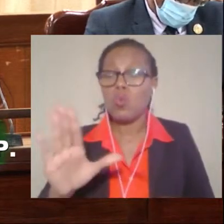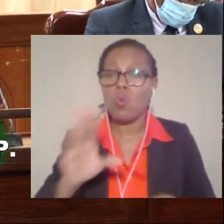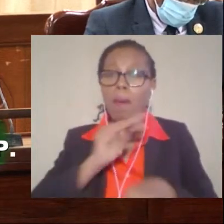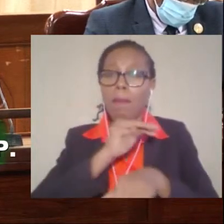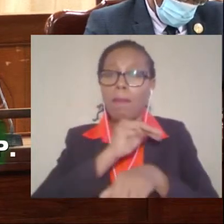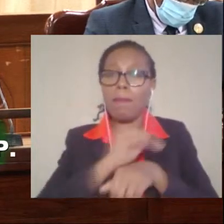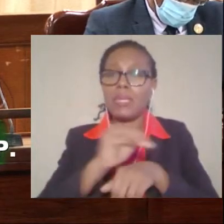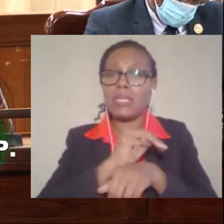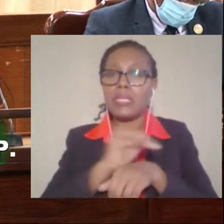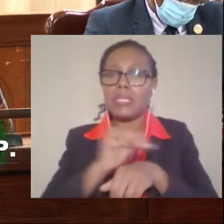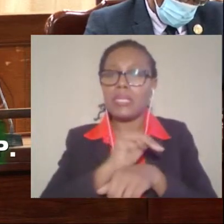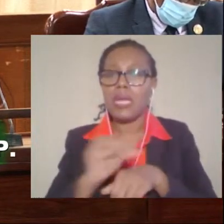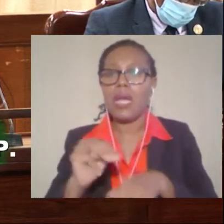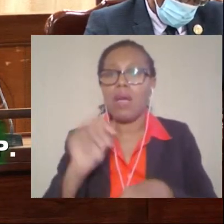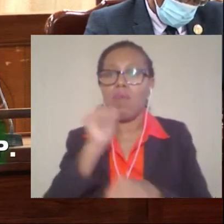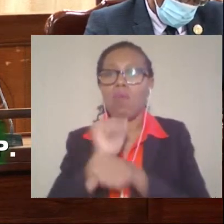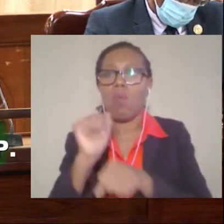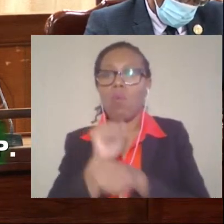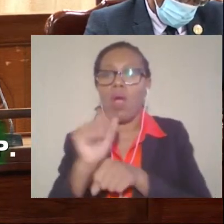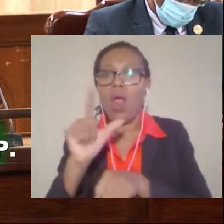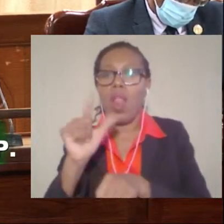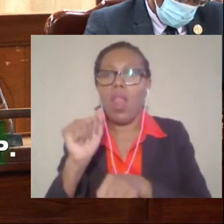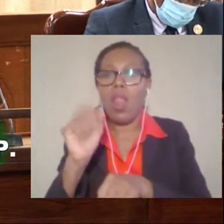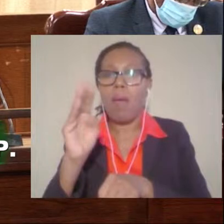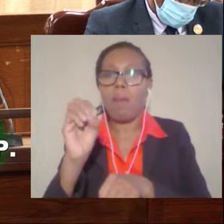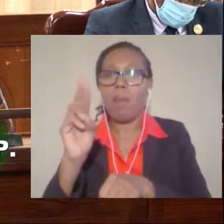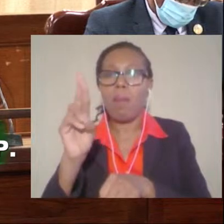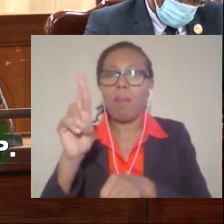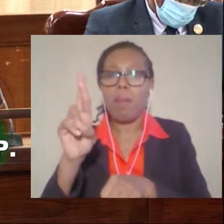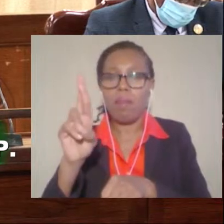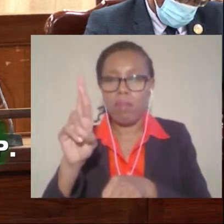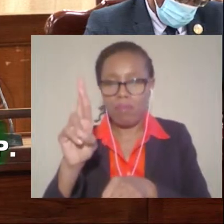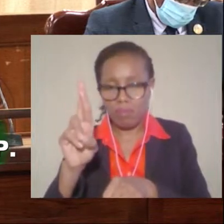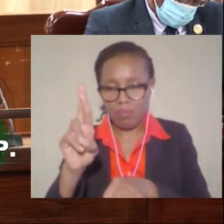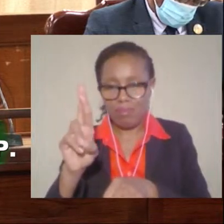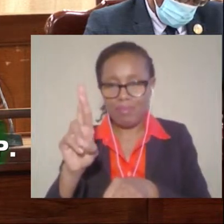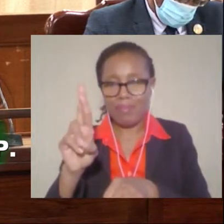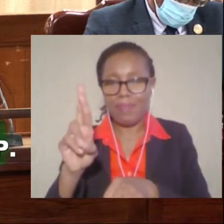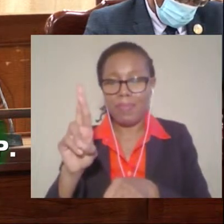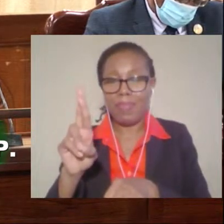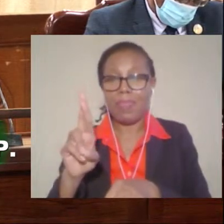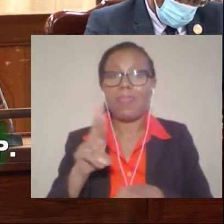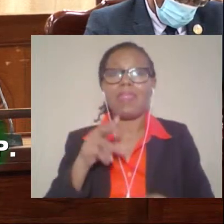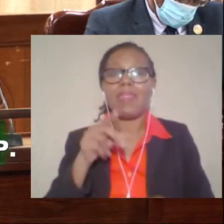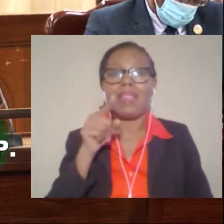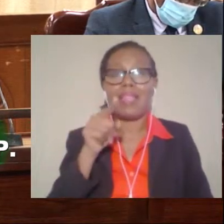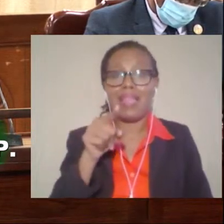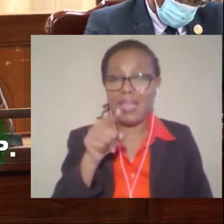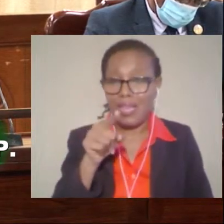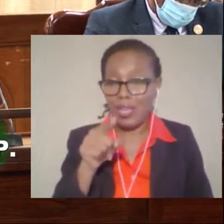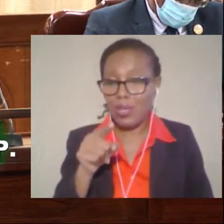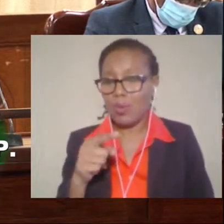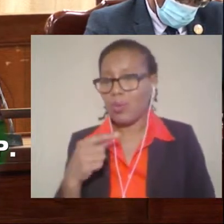Honorable Member of St. James Central shows by his agreement with me that he understands what I'm